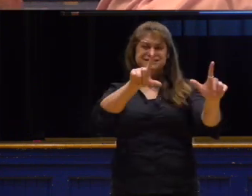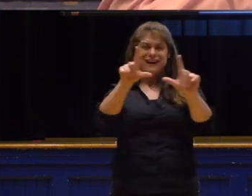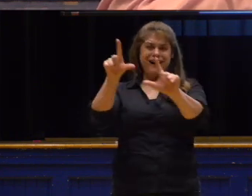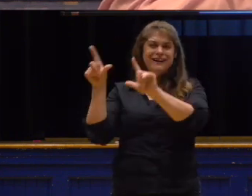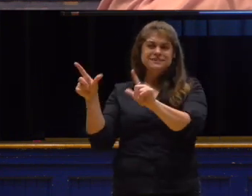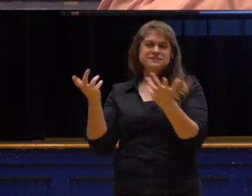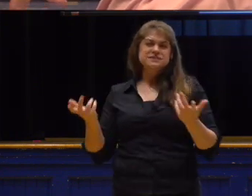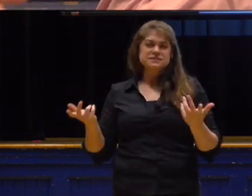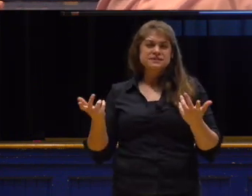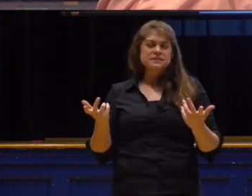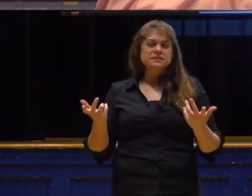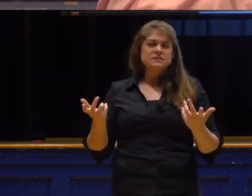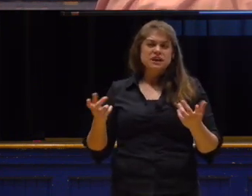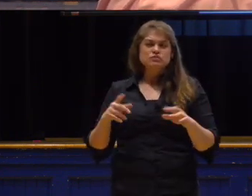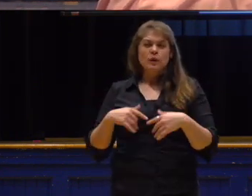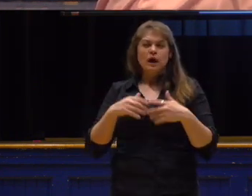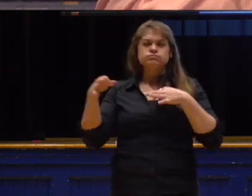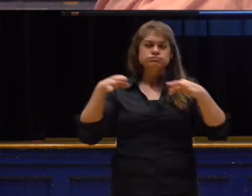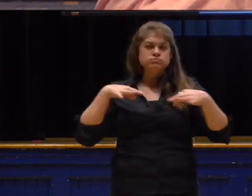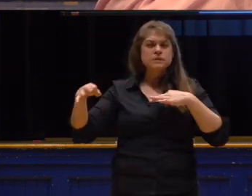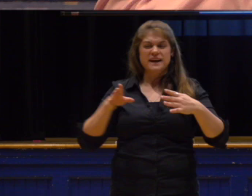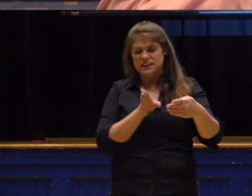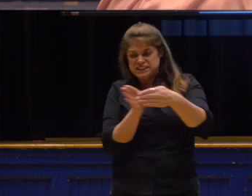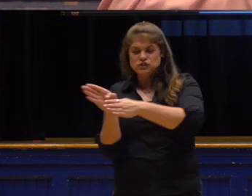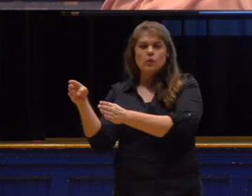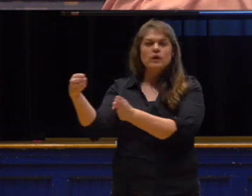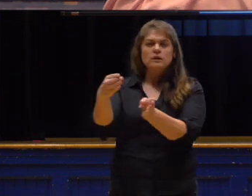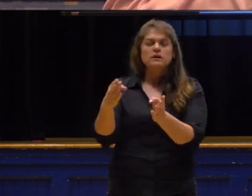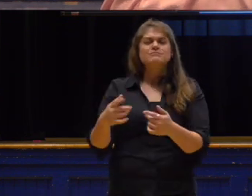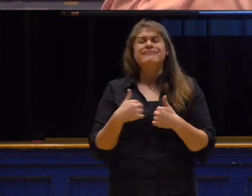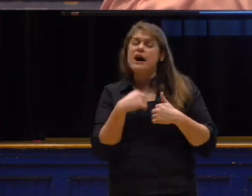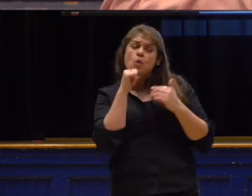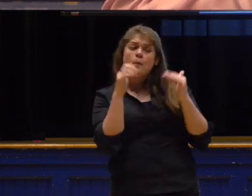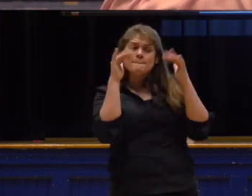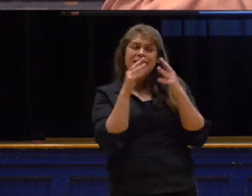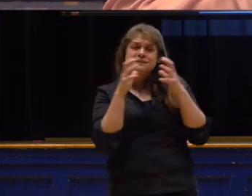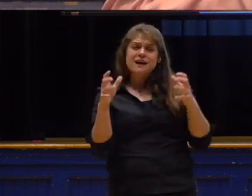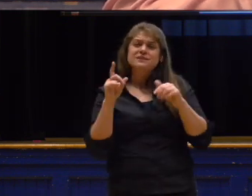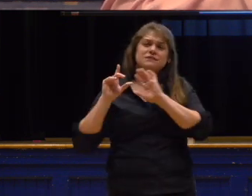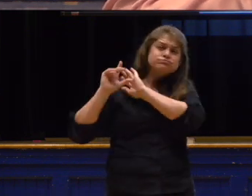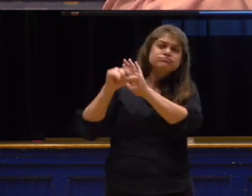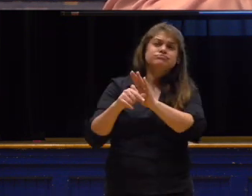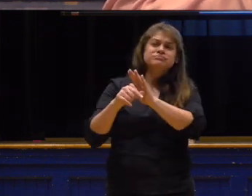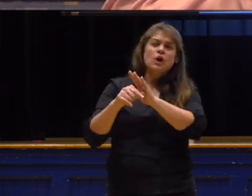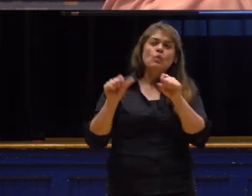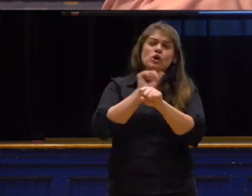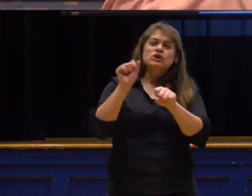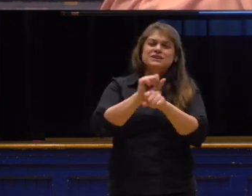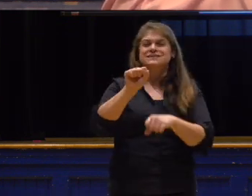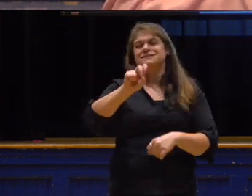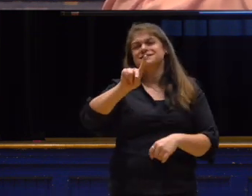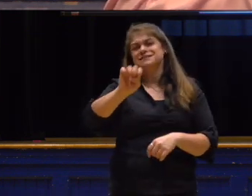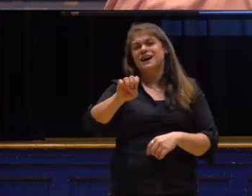signage, bringing you around whatever's being detoured. And again, I don't anticipate much of that until we get into a lot of the